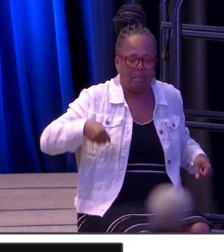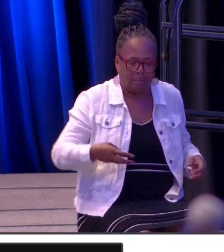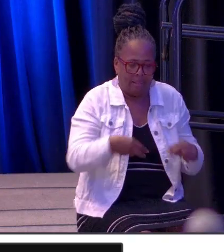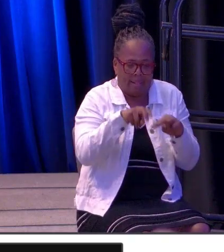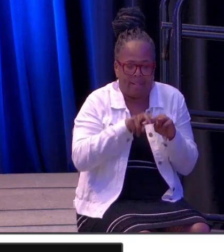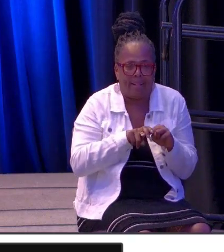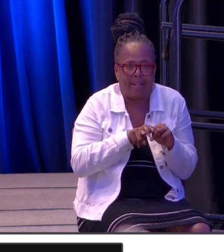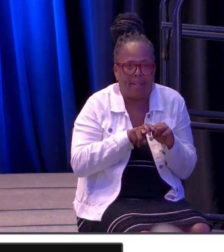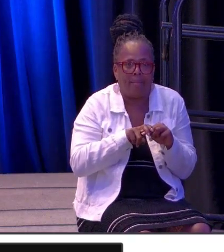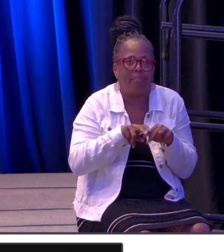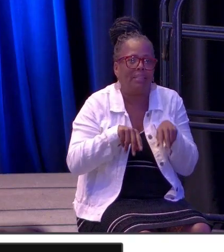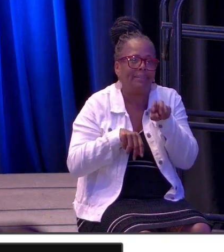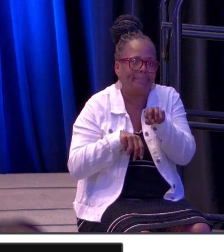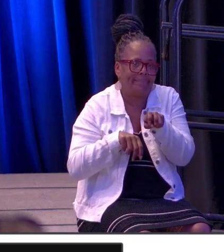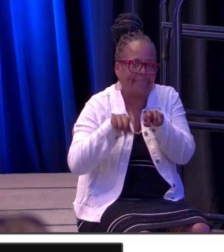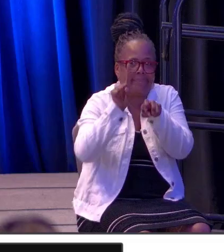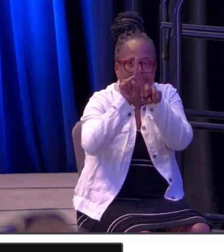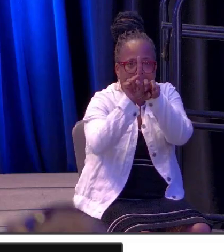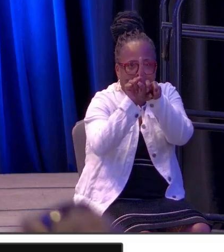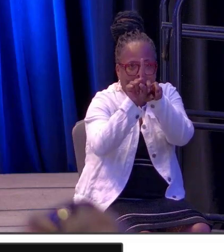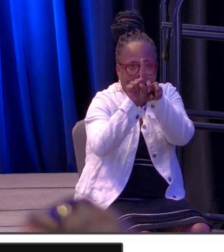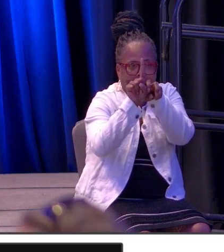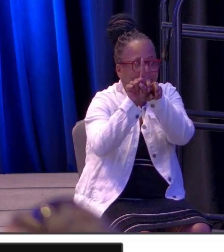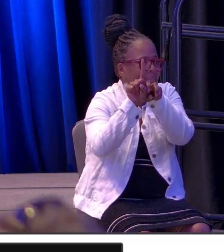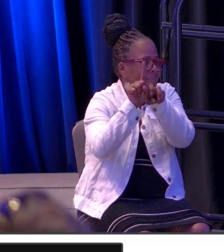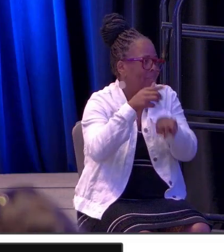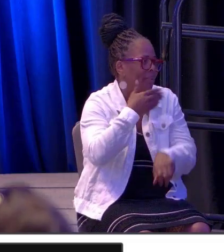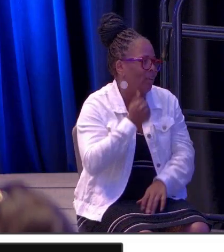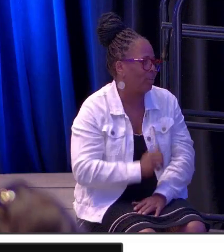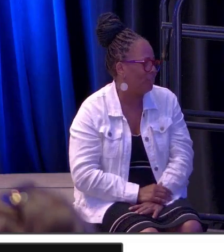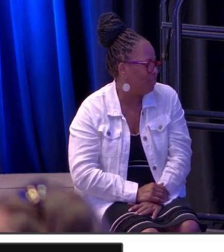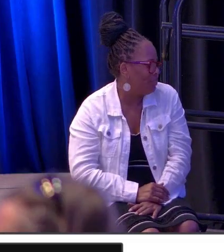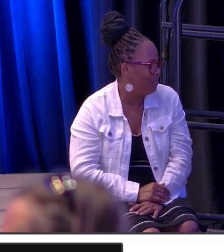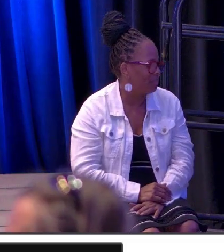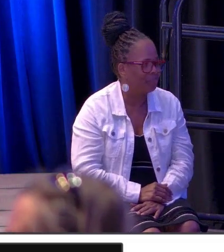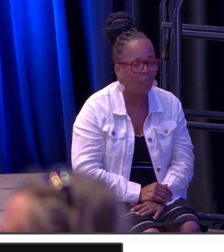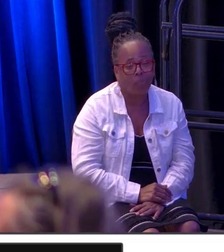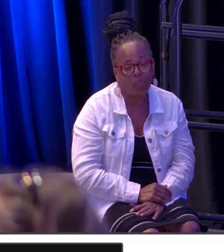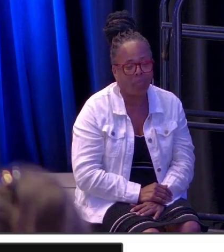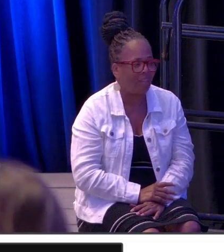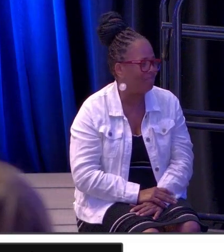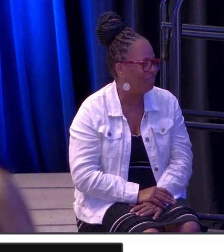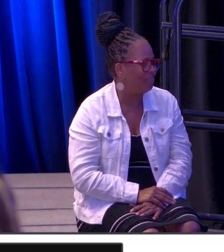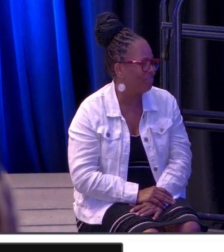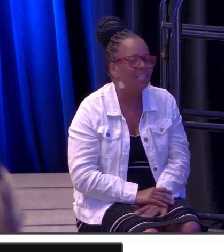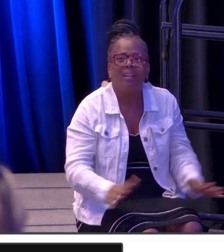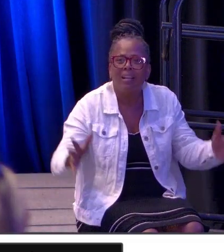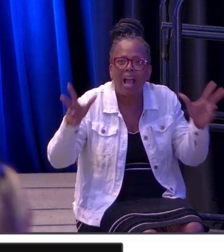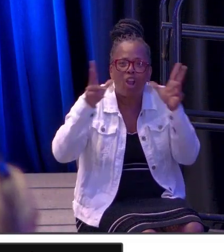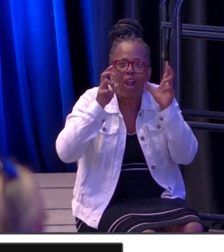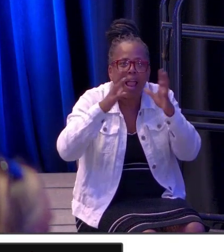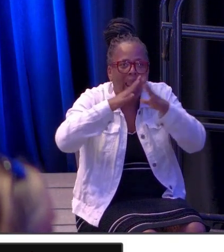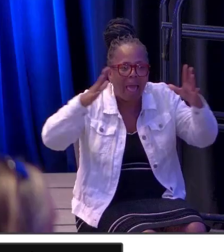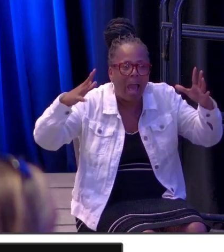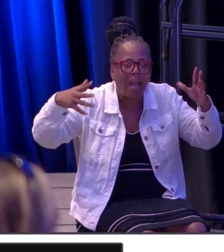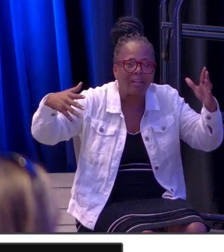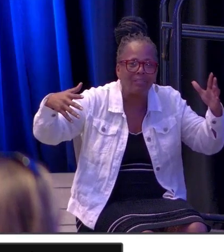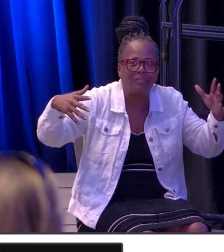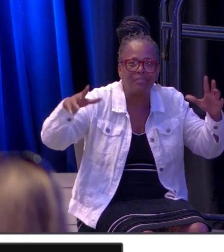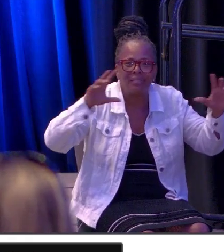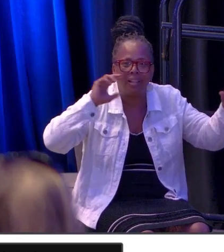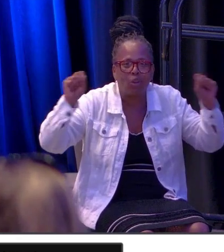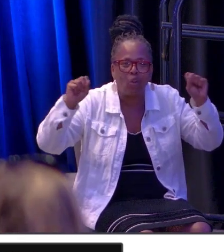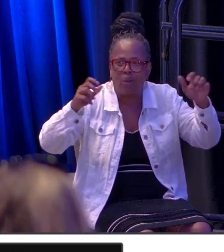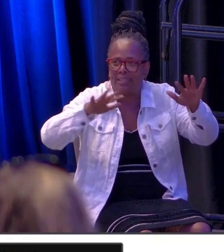Everybody be a little quiet in here for a dance. We're supposed to be partying in here. I heard lots of noise before. Everybody's gone dead